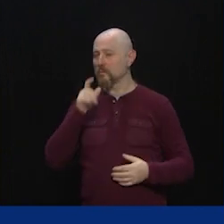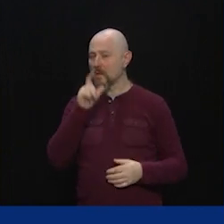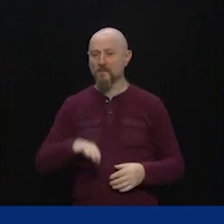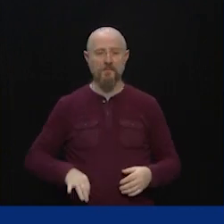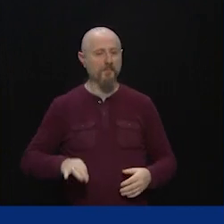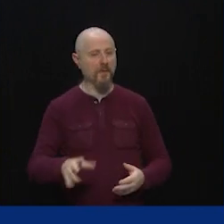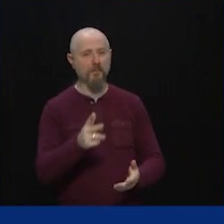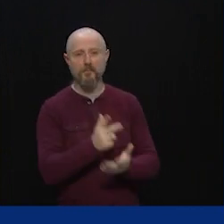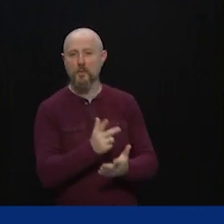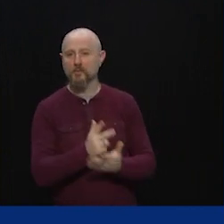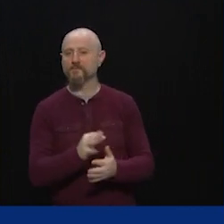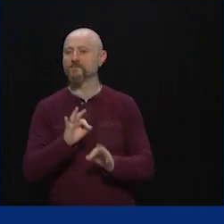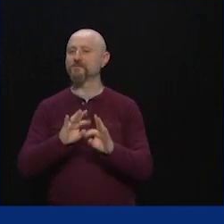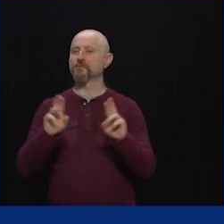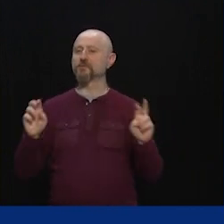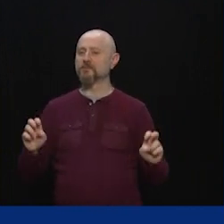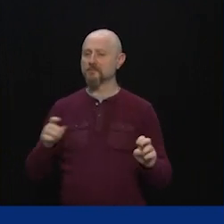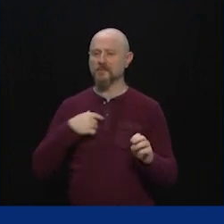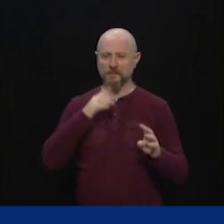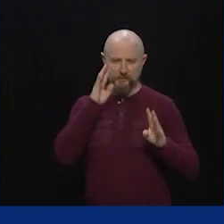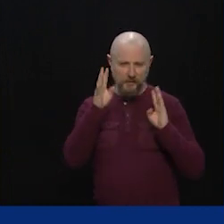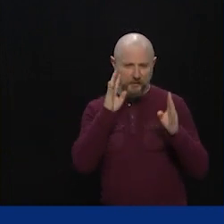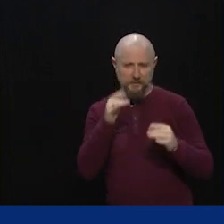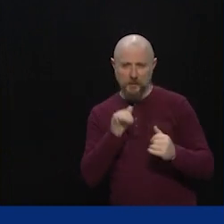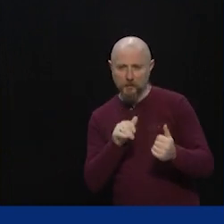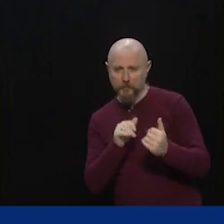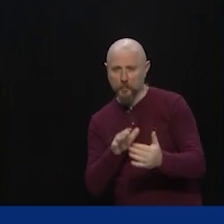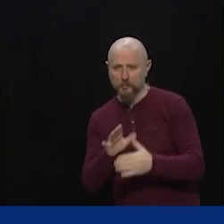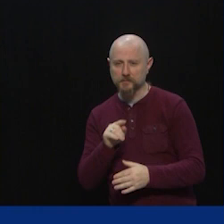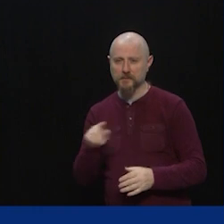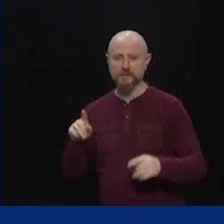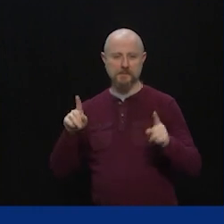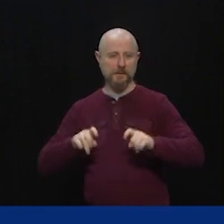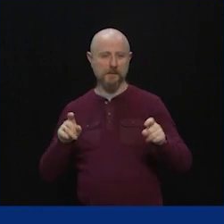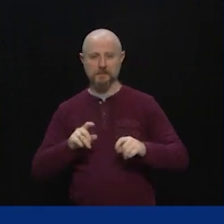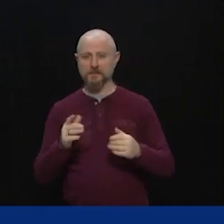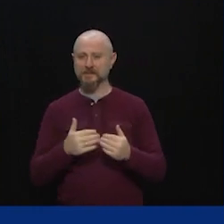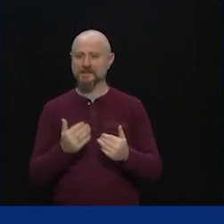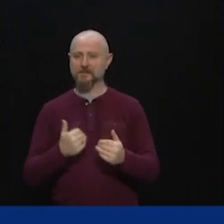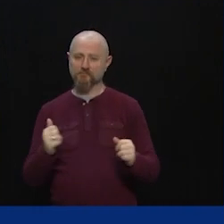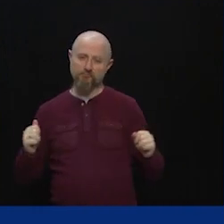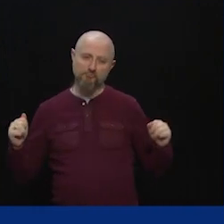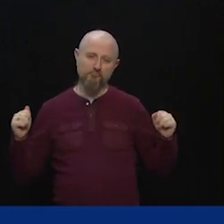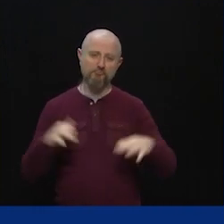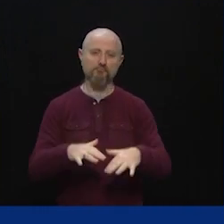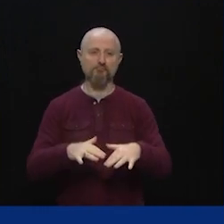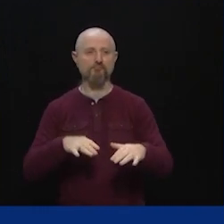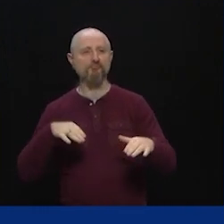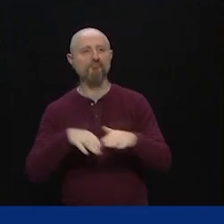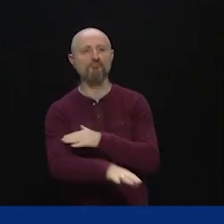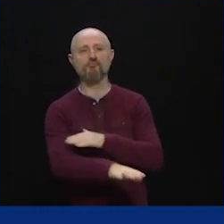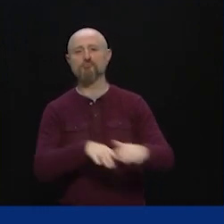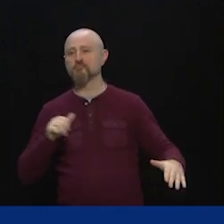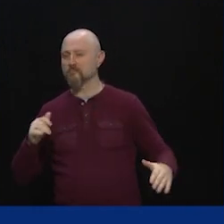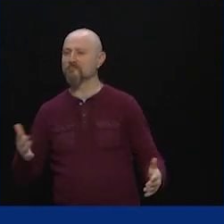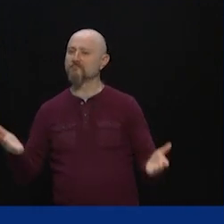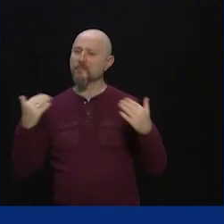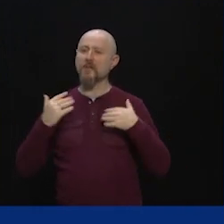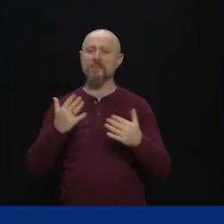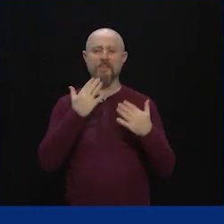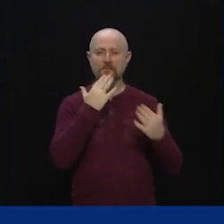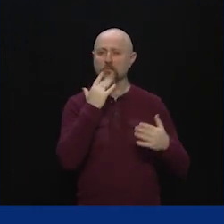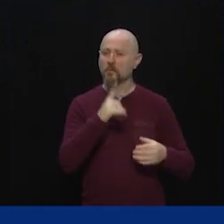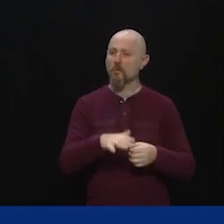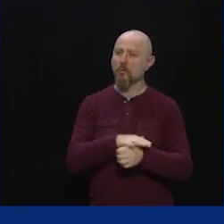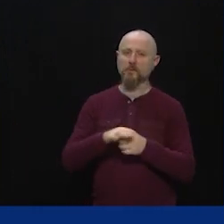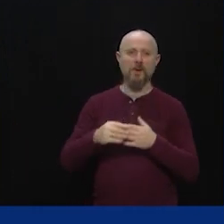trying to be creative in our approach to make testing easier for everybody. So, and I want to thank our local leaders helping us as well. Also,